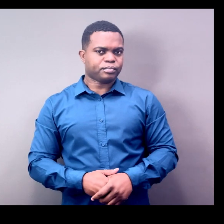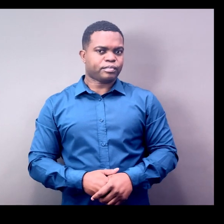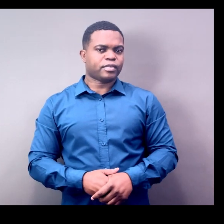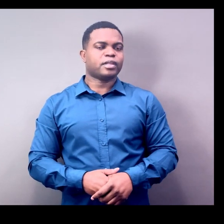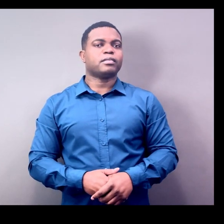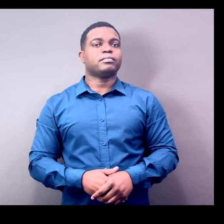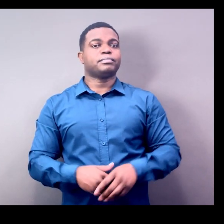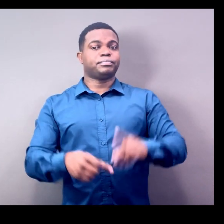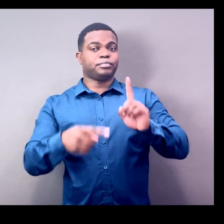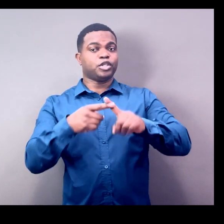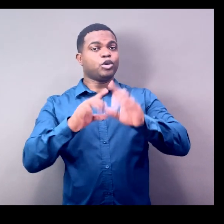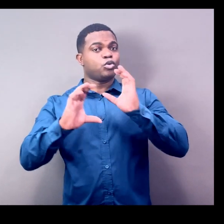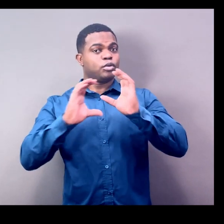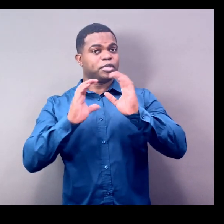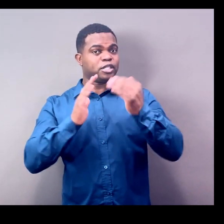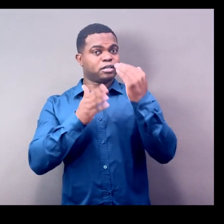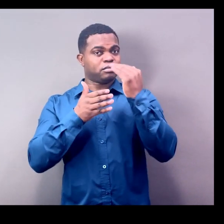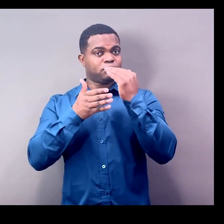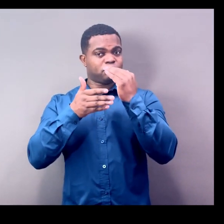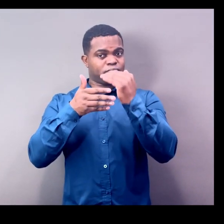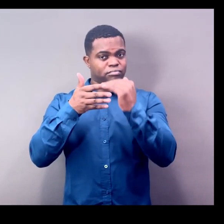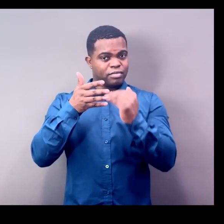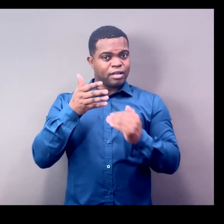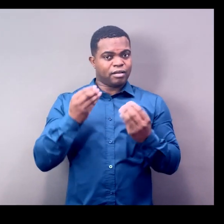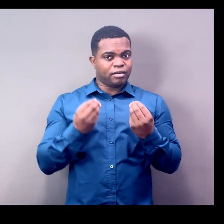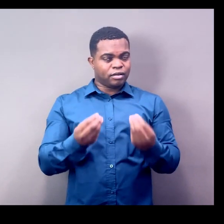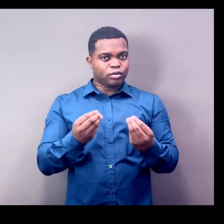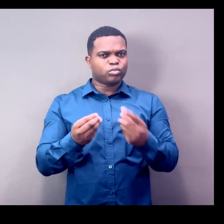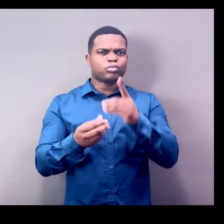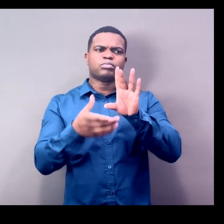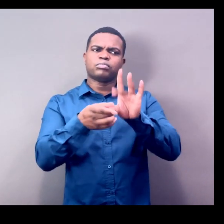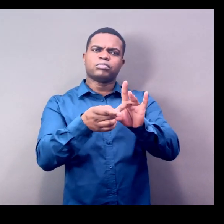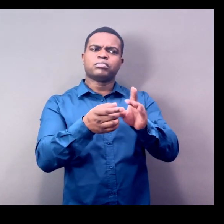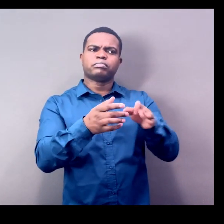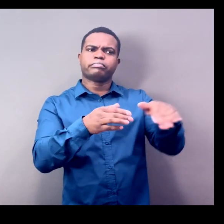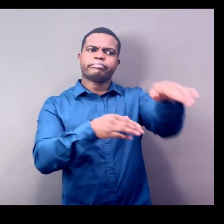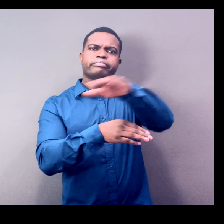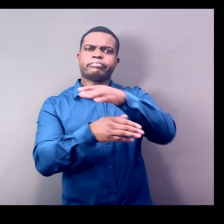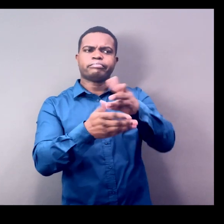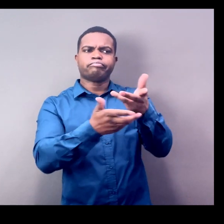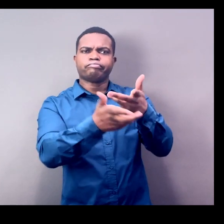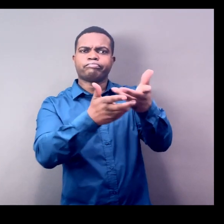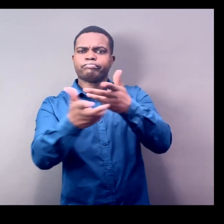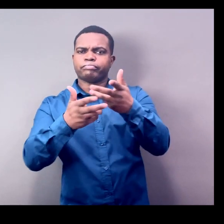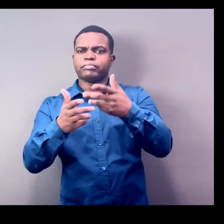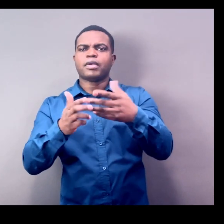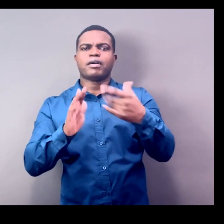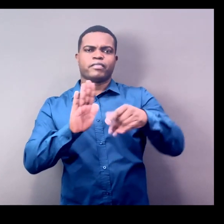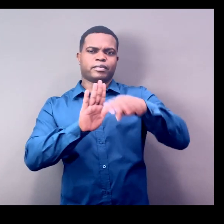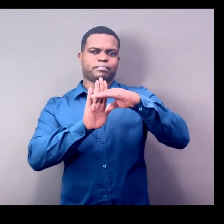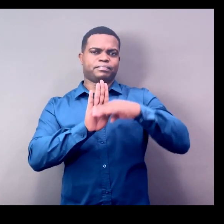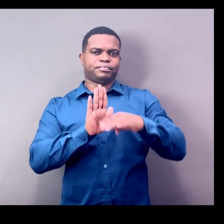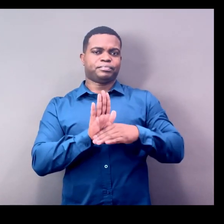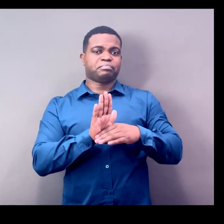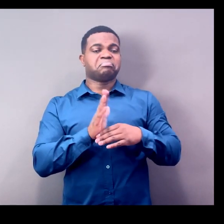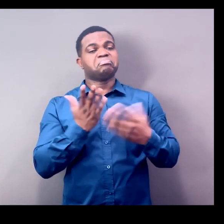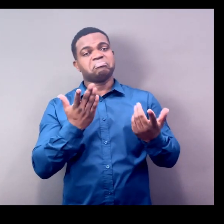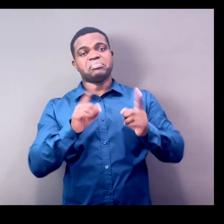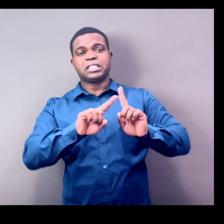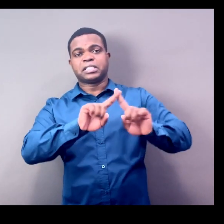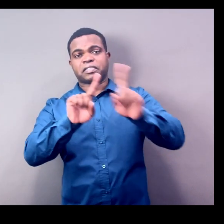Listed here are the communication channels that can be used in community engagement.